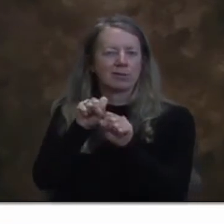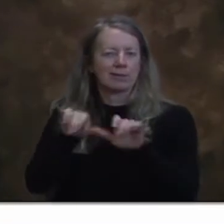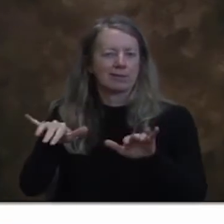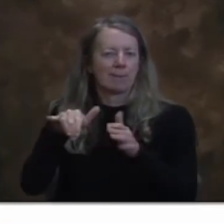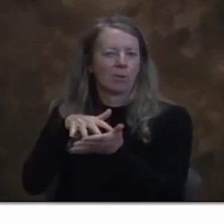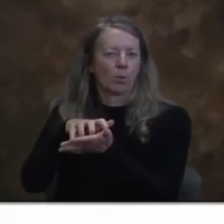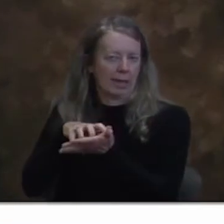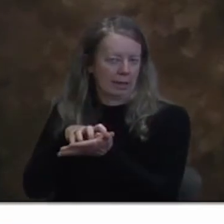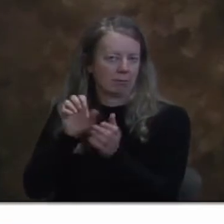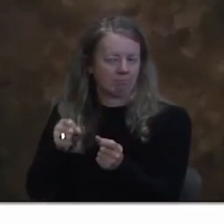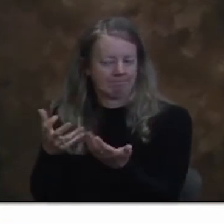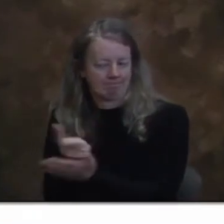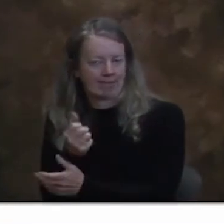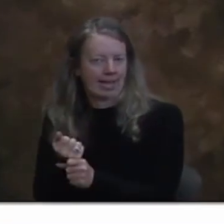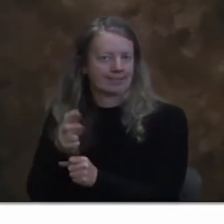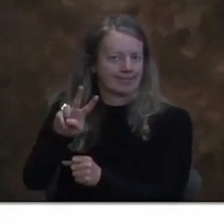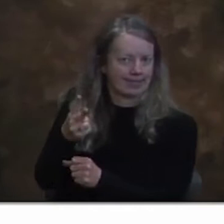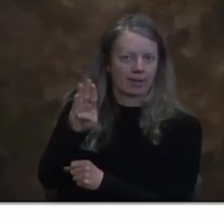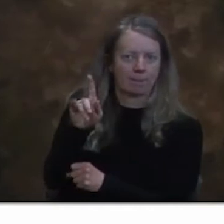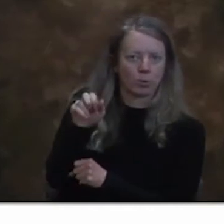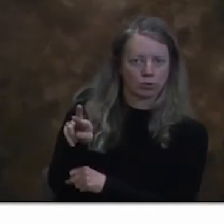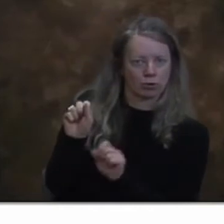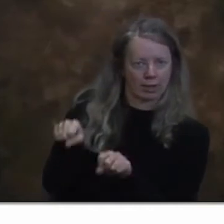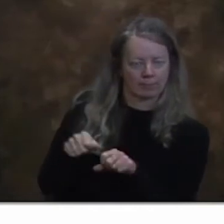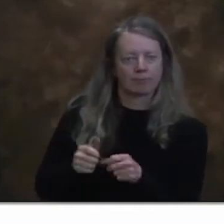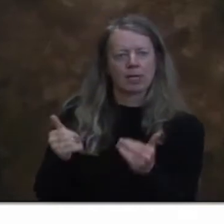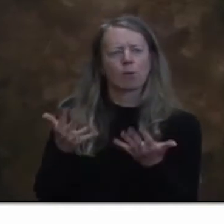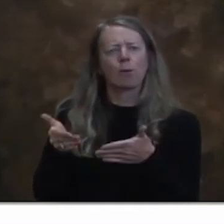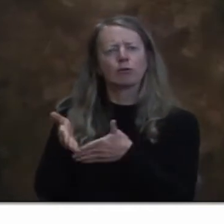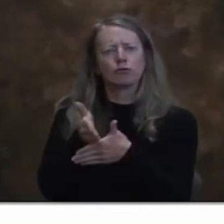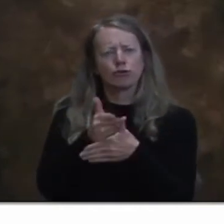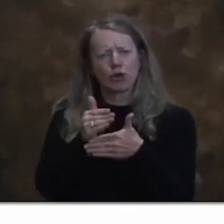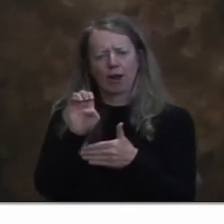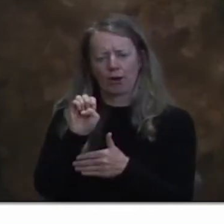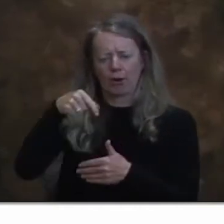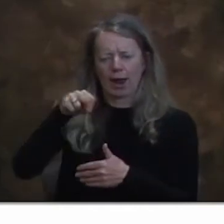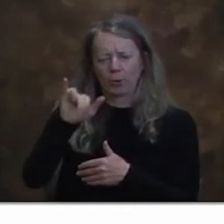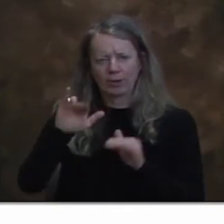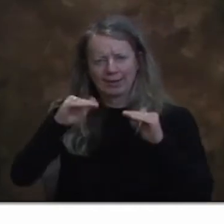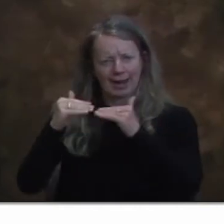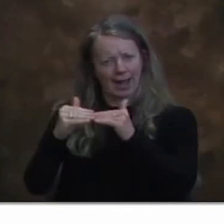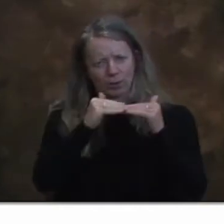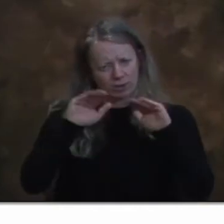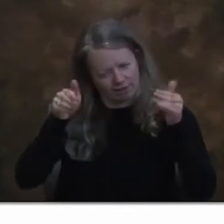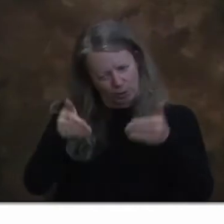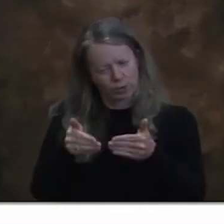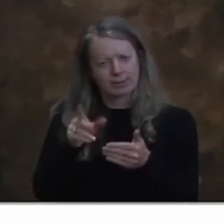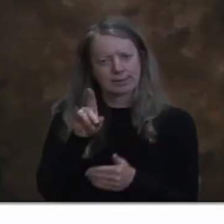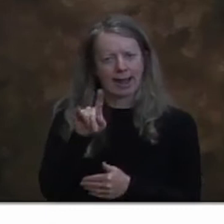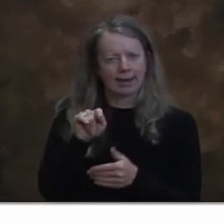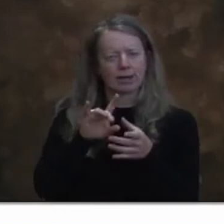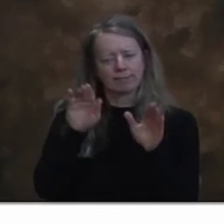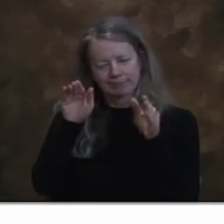I did want to share some equity-focused data, particularly around race and ethnicity,